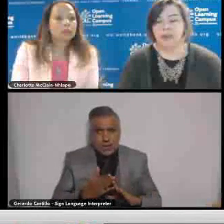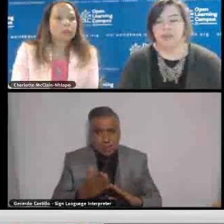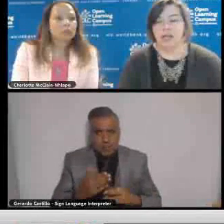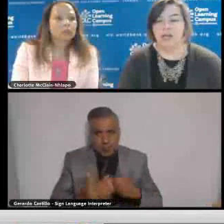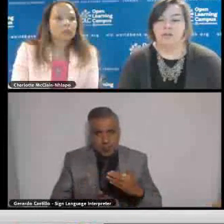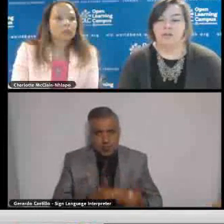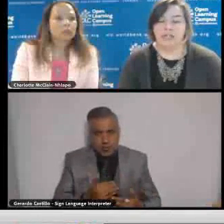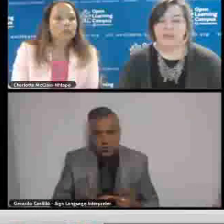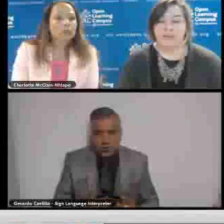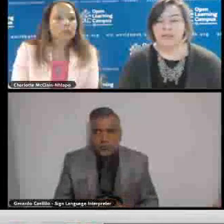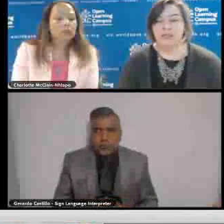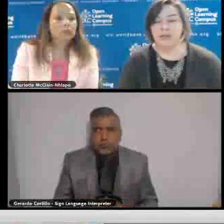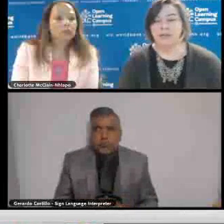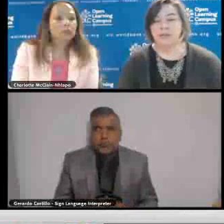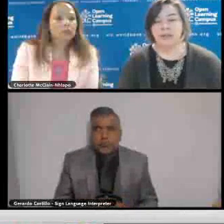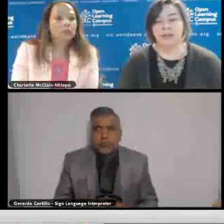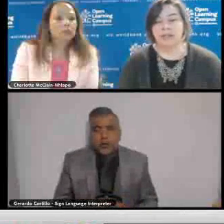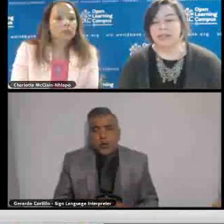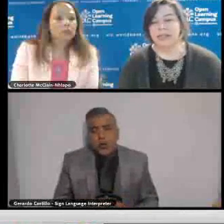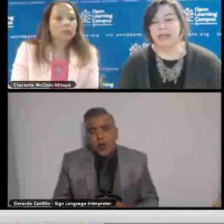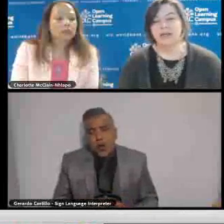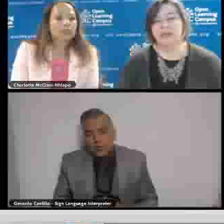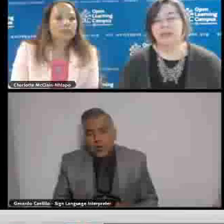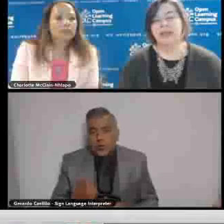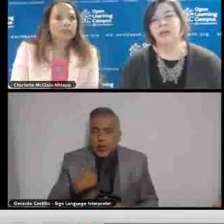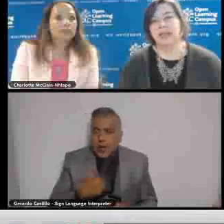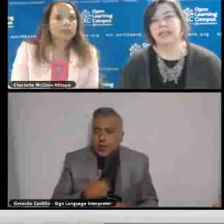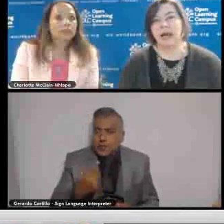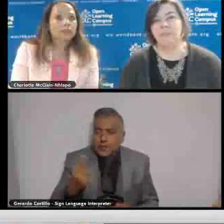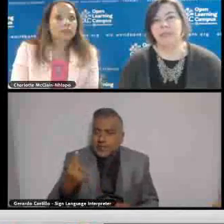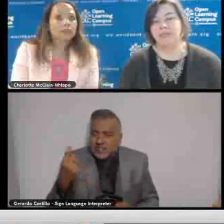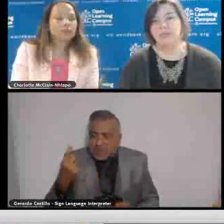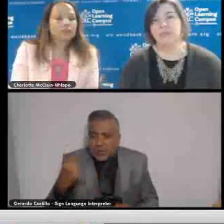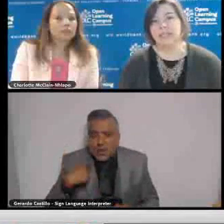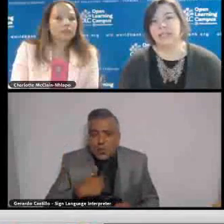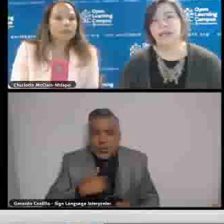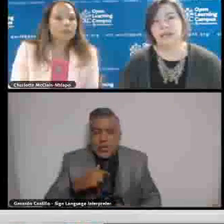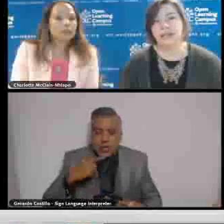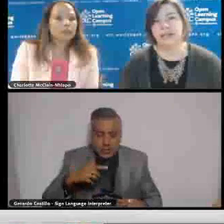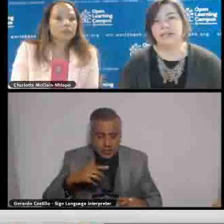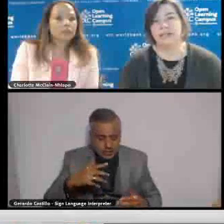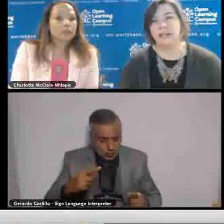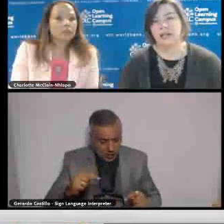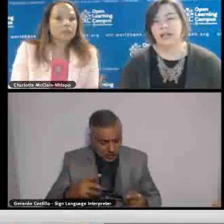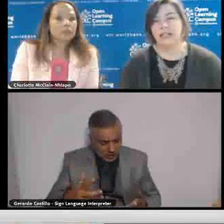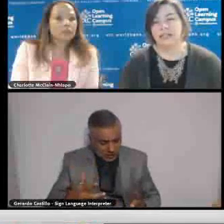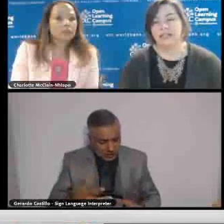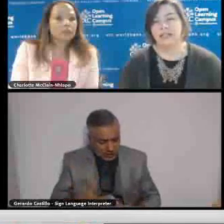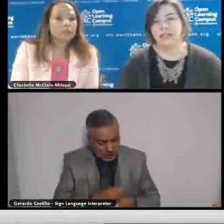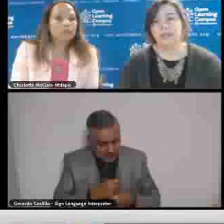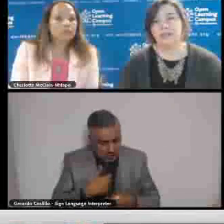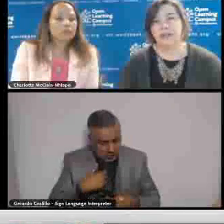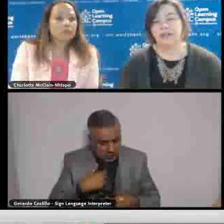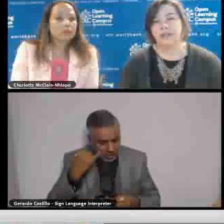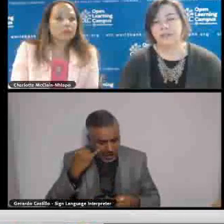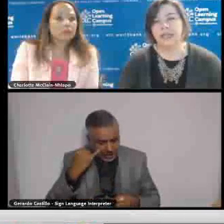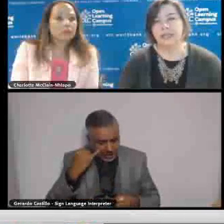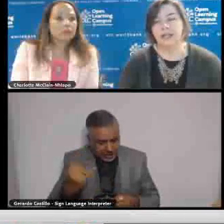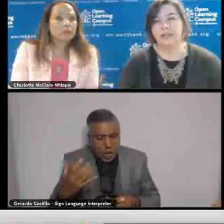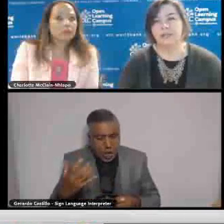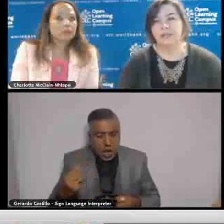and oftentimes there's some census data or something that we can tap into to get at least an idea of a